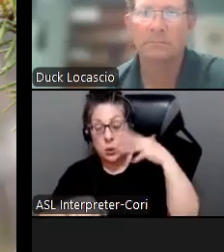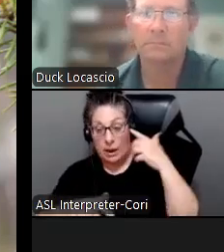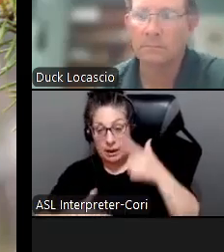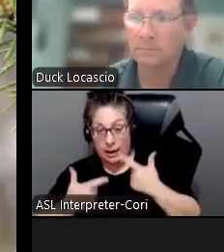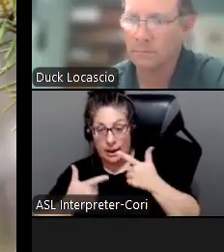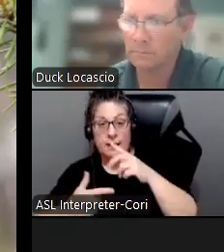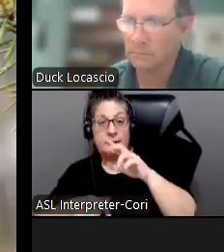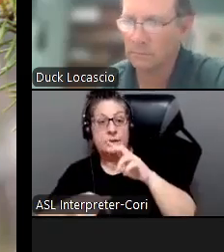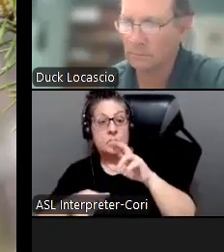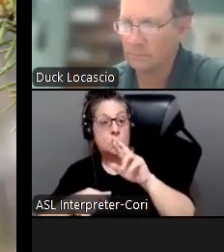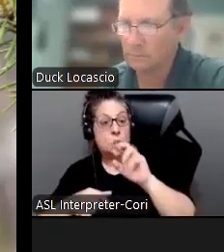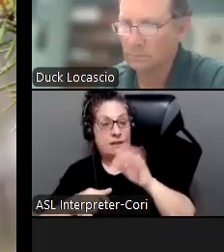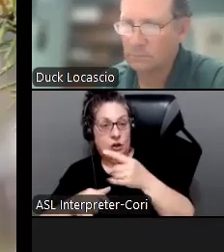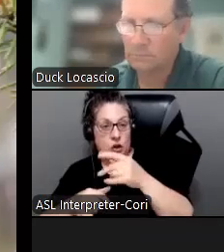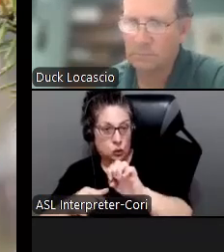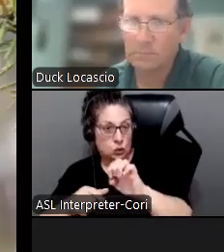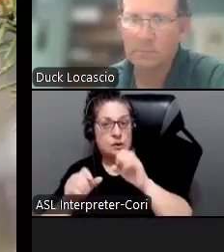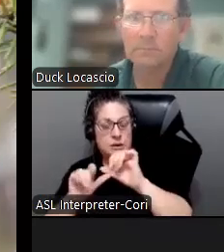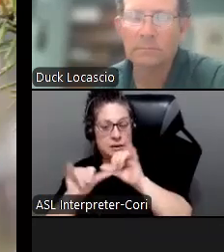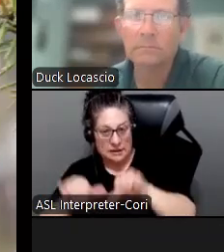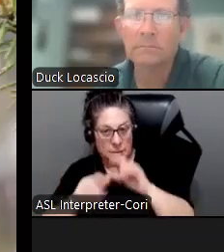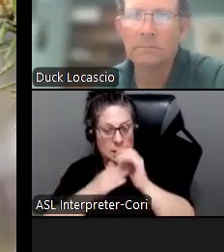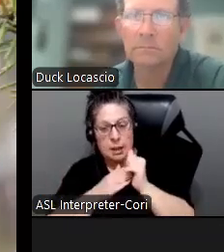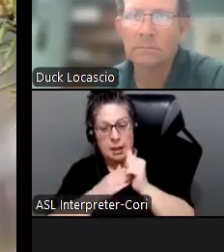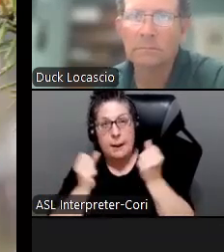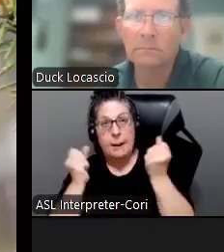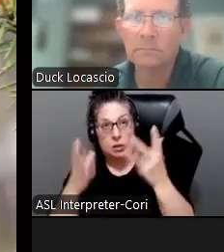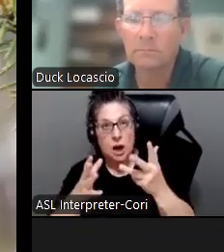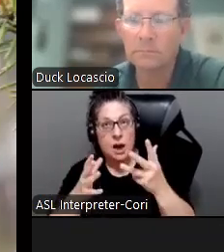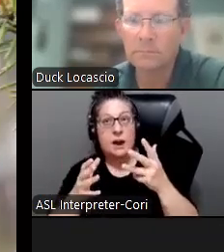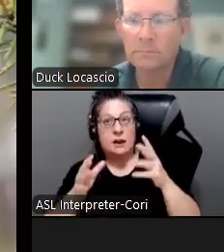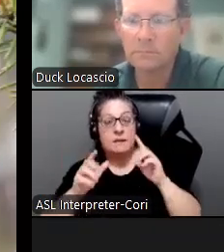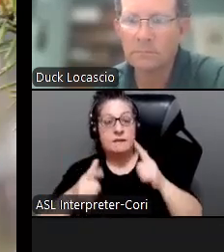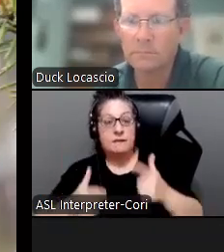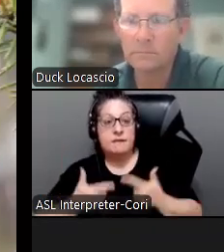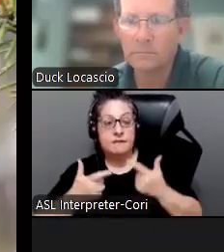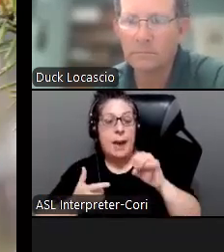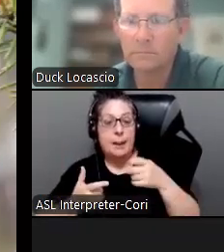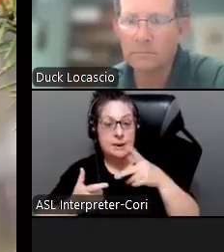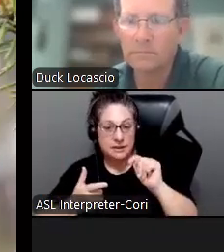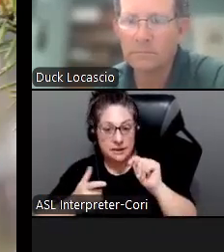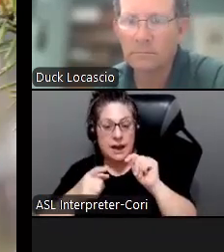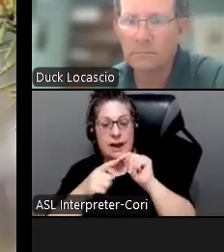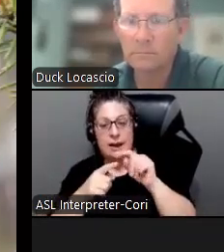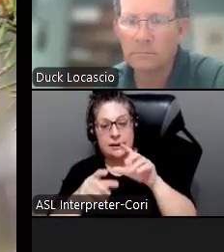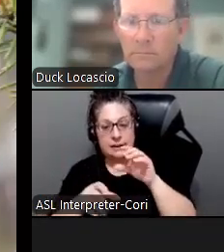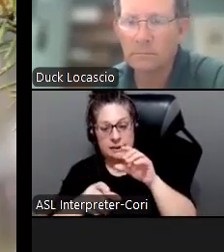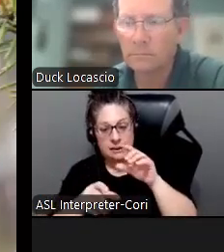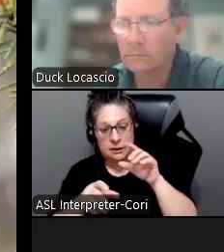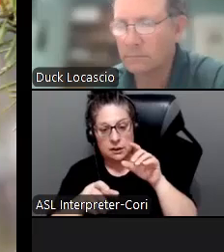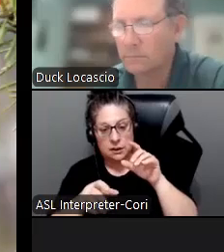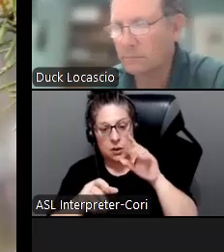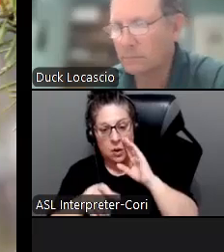he led much of the forest habitat development on the White River National Wildlife Refuge.